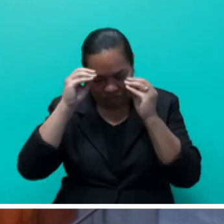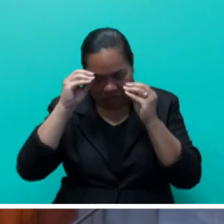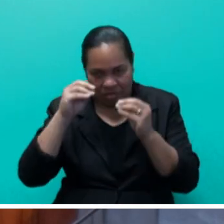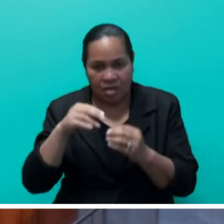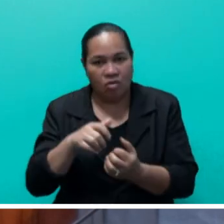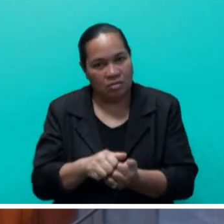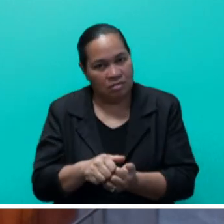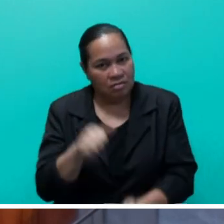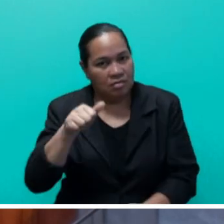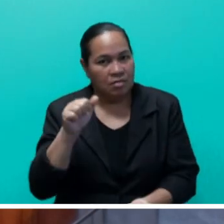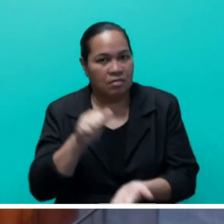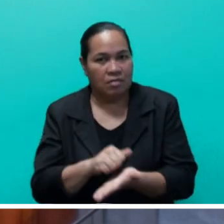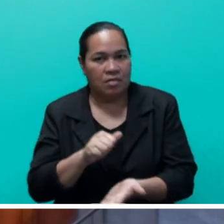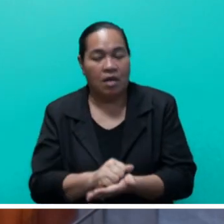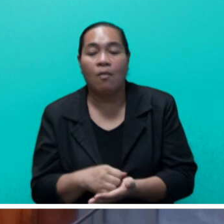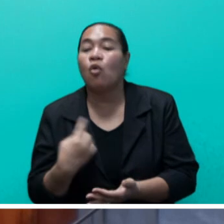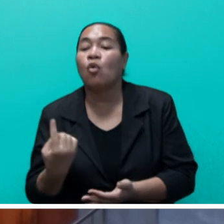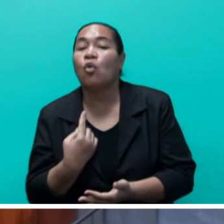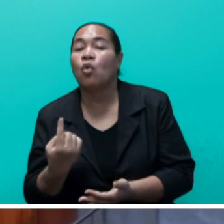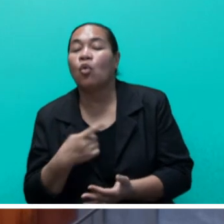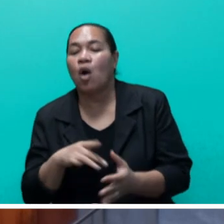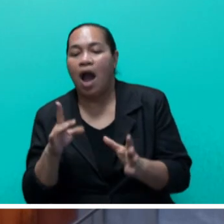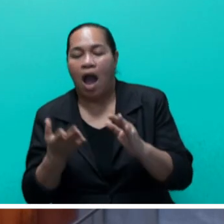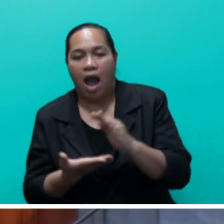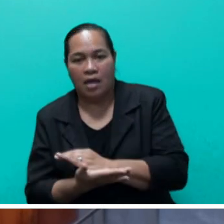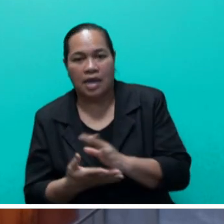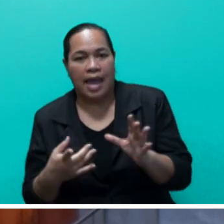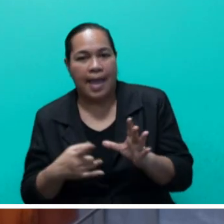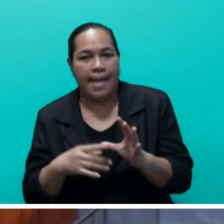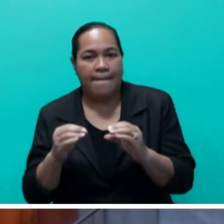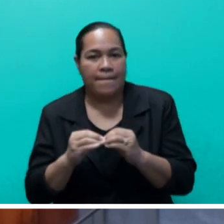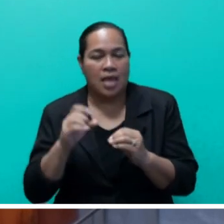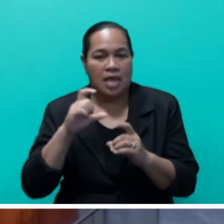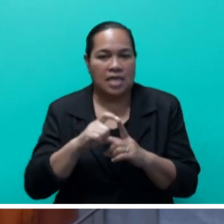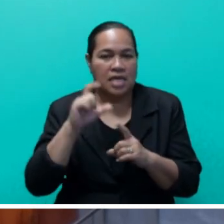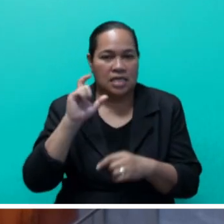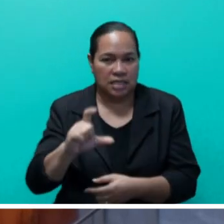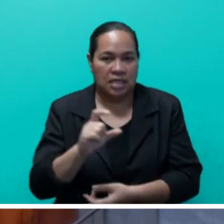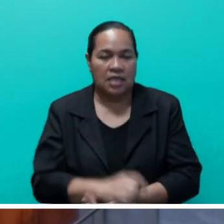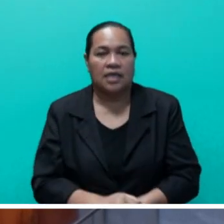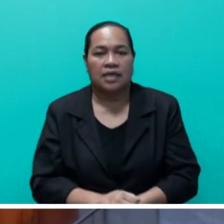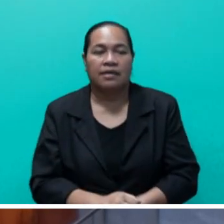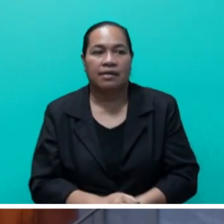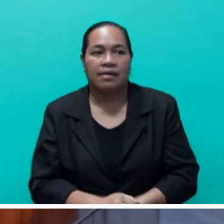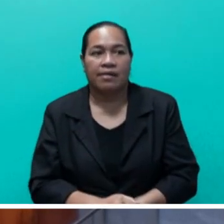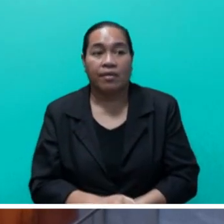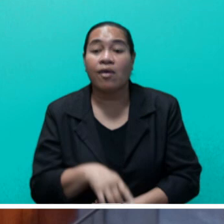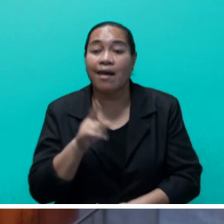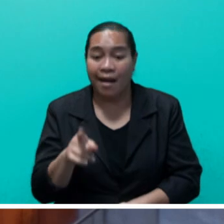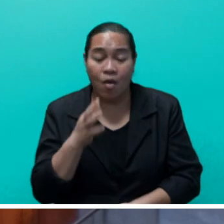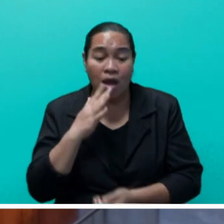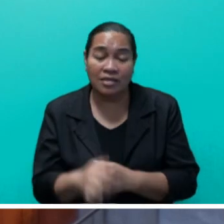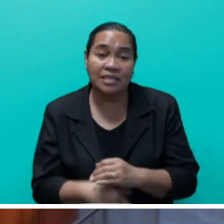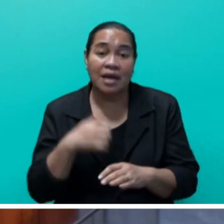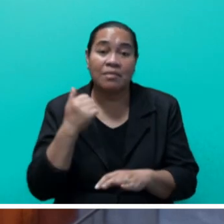by APTC. In 2015, the divisional counselor positions were established in